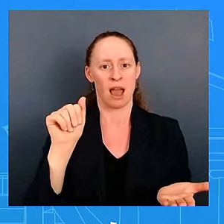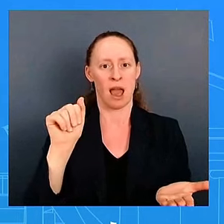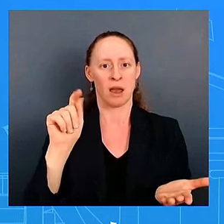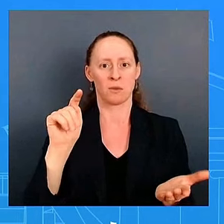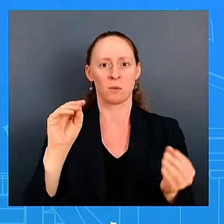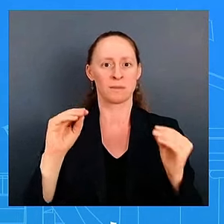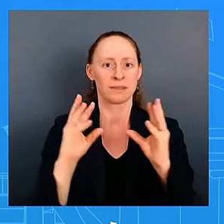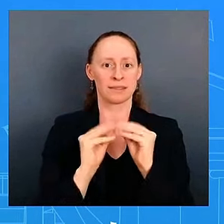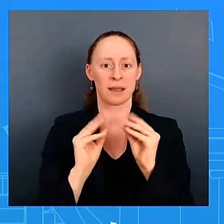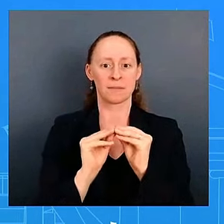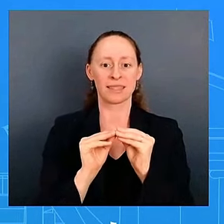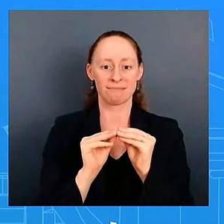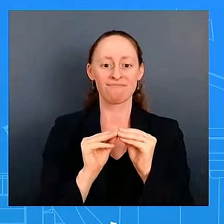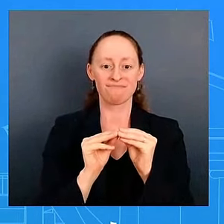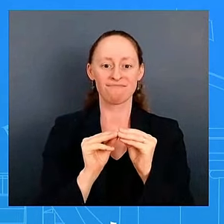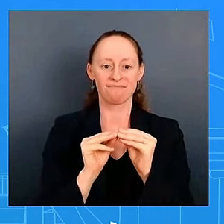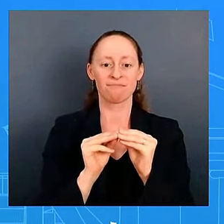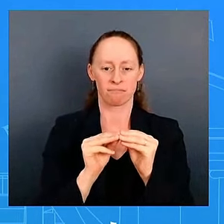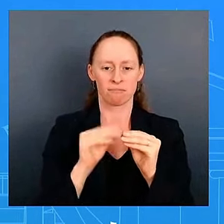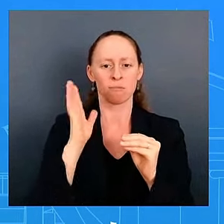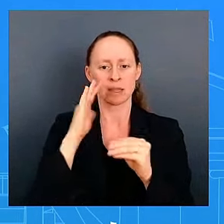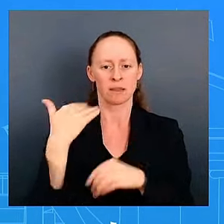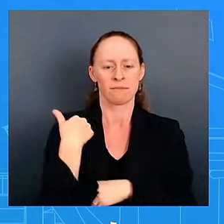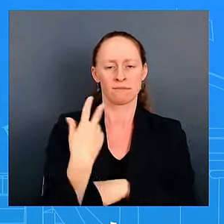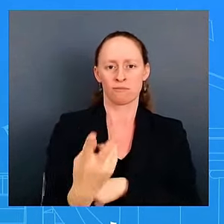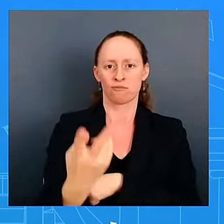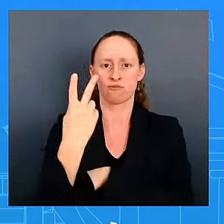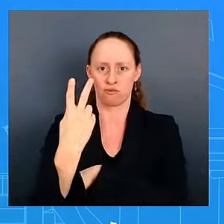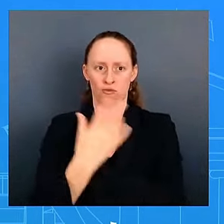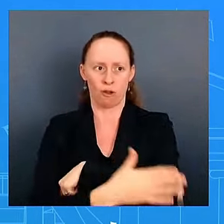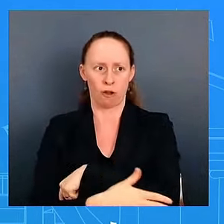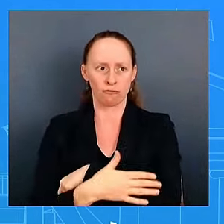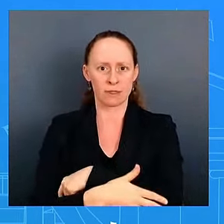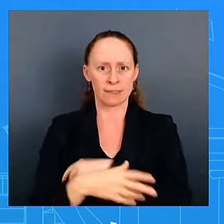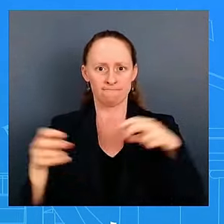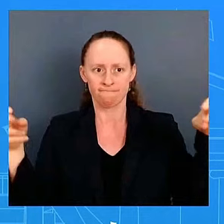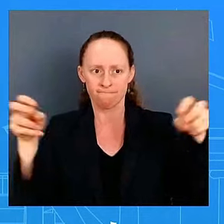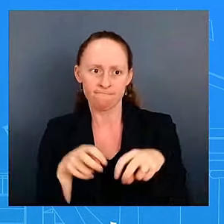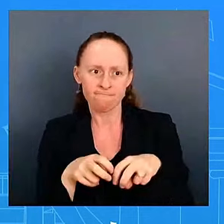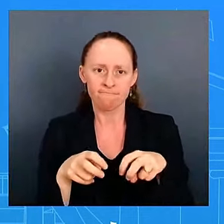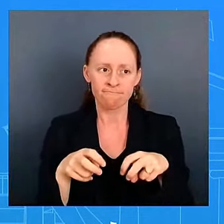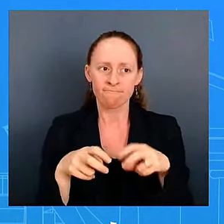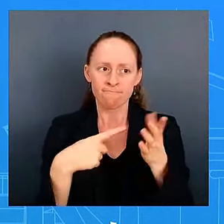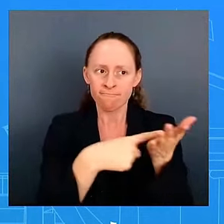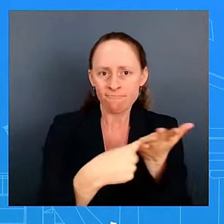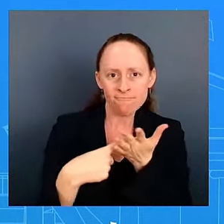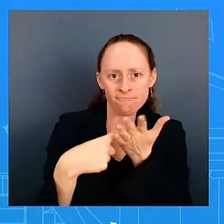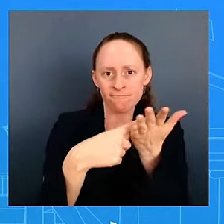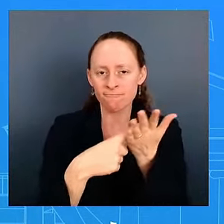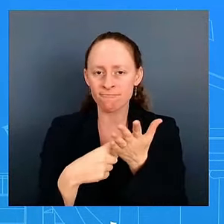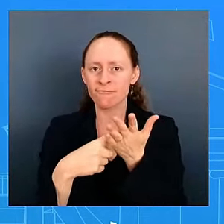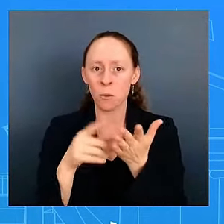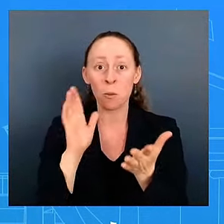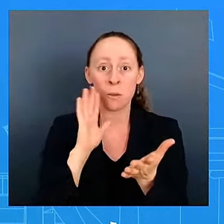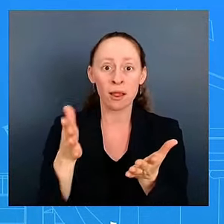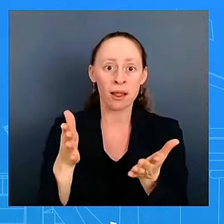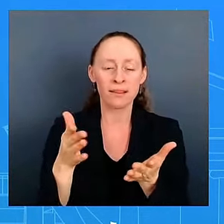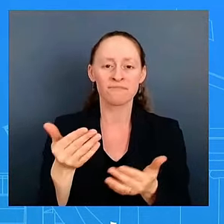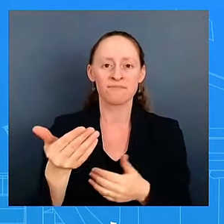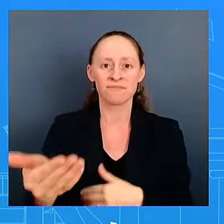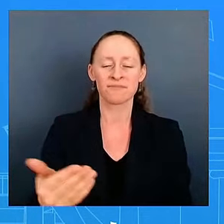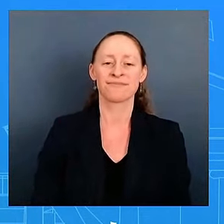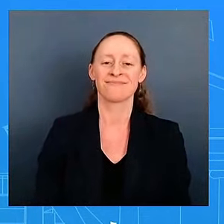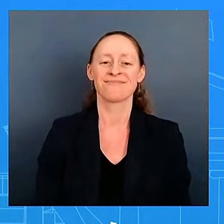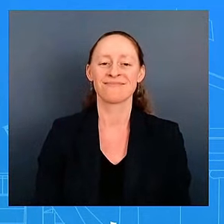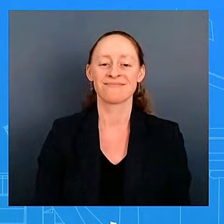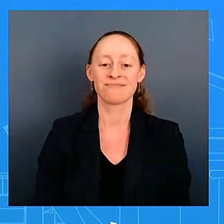Prime Minister, so the President looks forward to that. An upcoming visit that involves the King Charles. I don't have anything to share